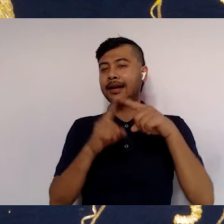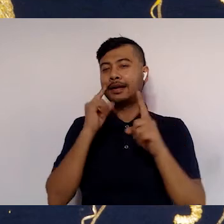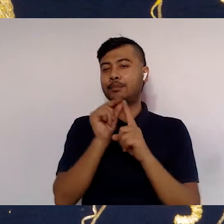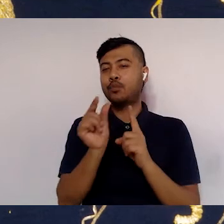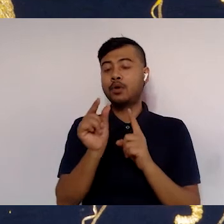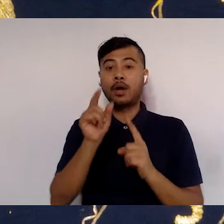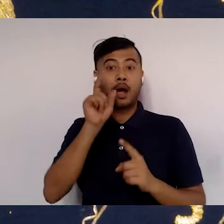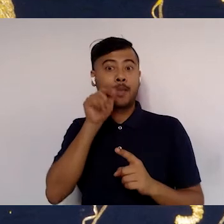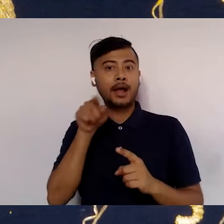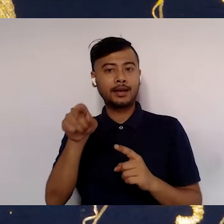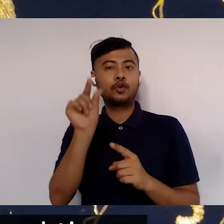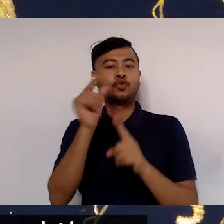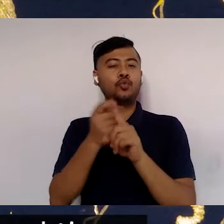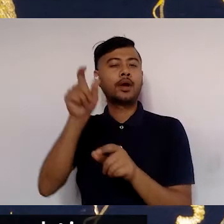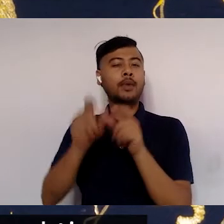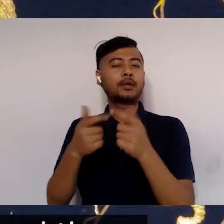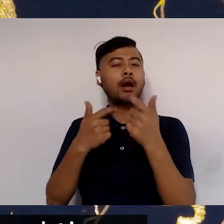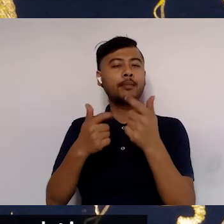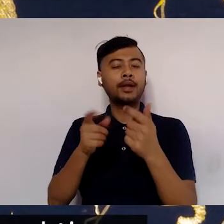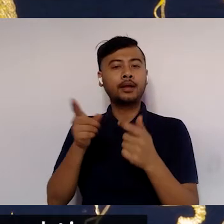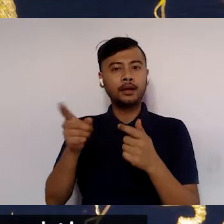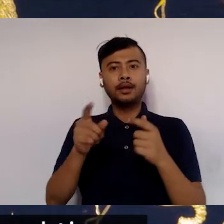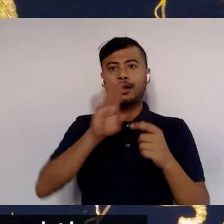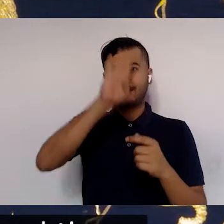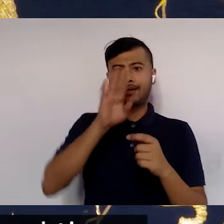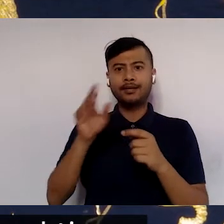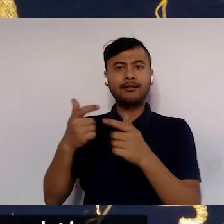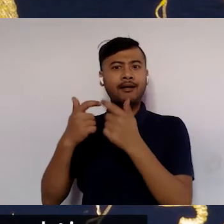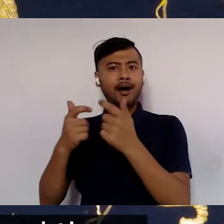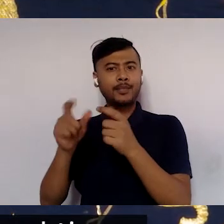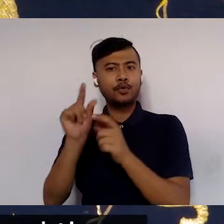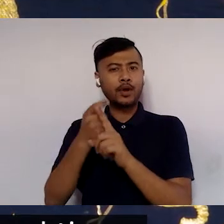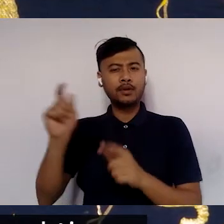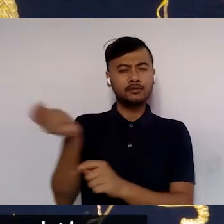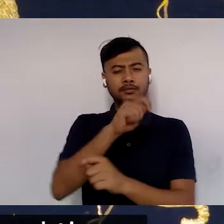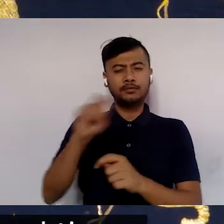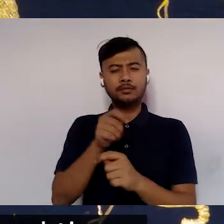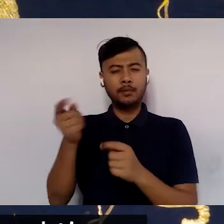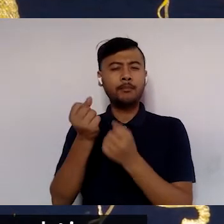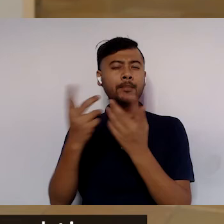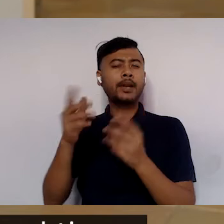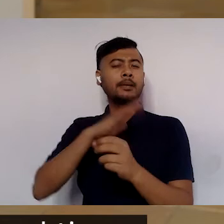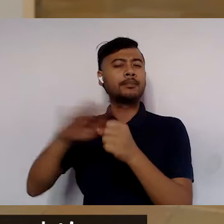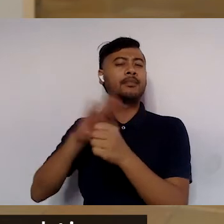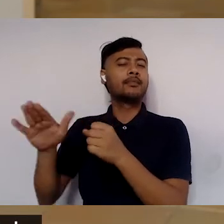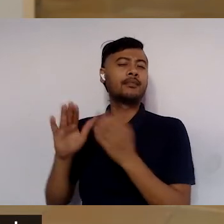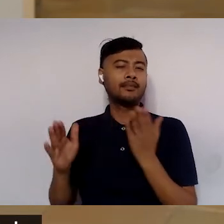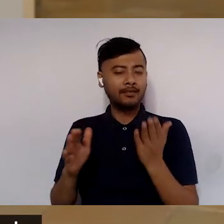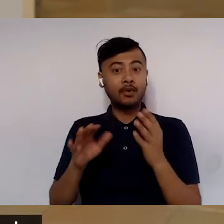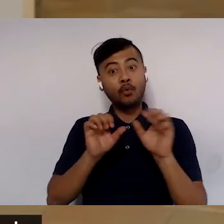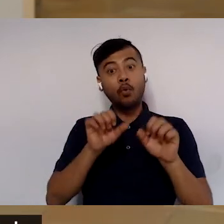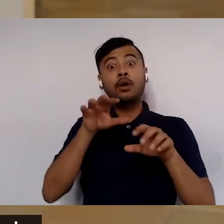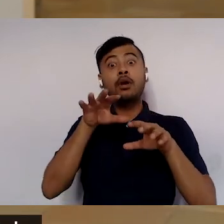could represent the many officers who lost their lives at the hands of the Sultan and his royal tigers. The